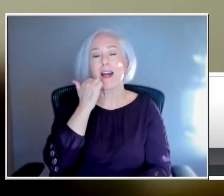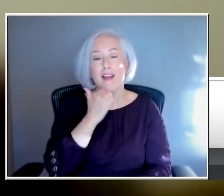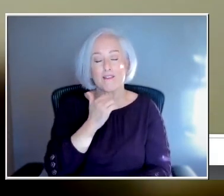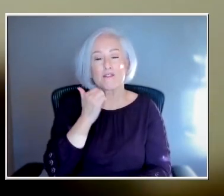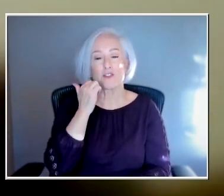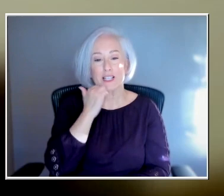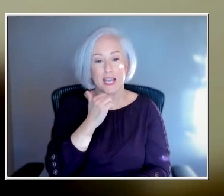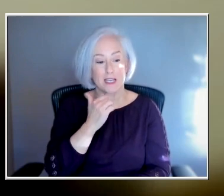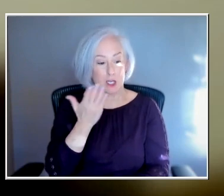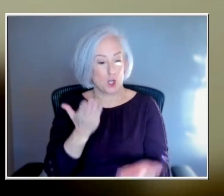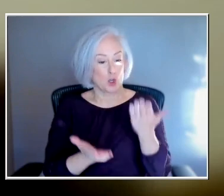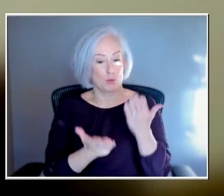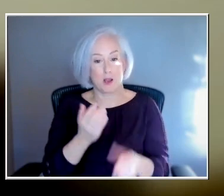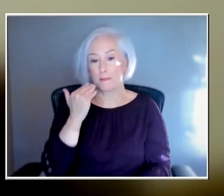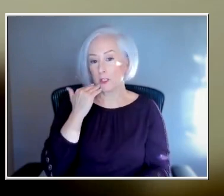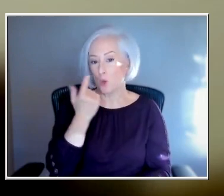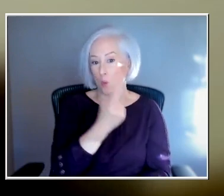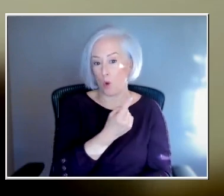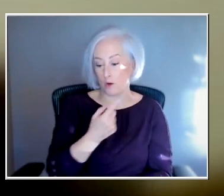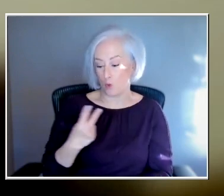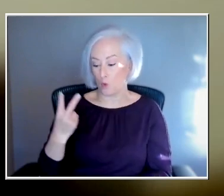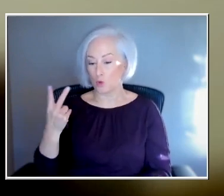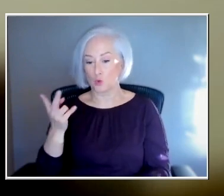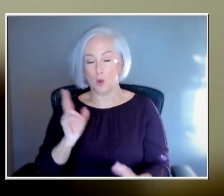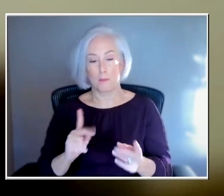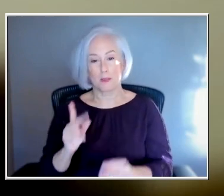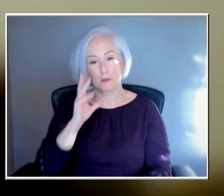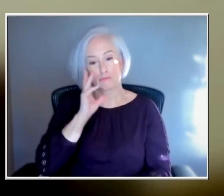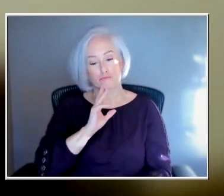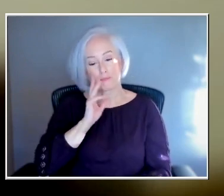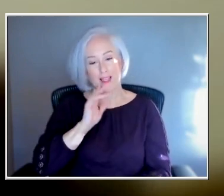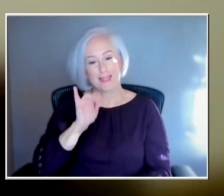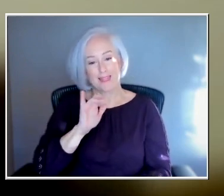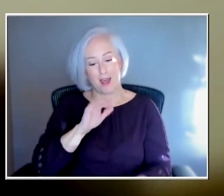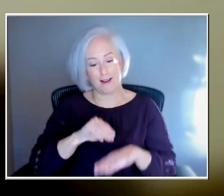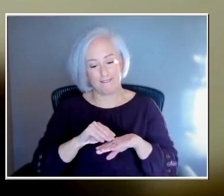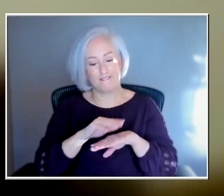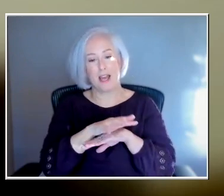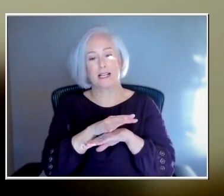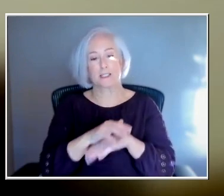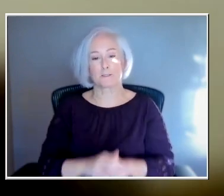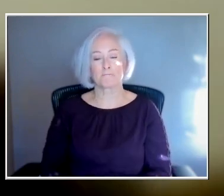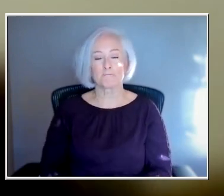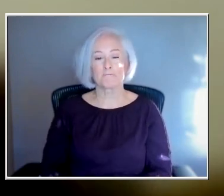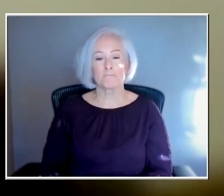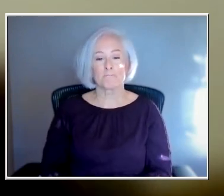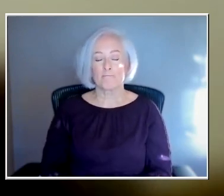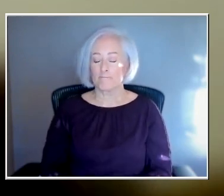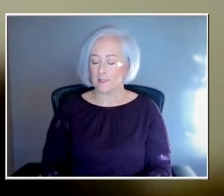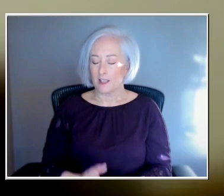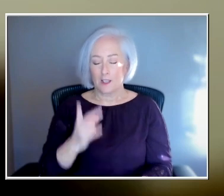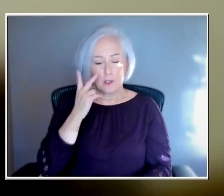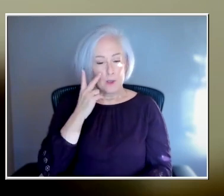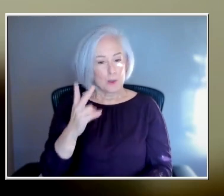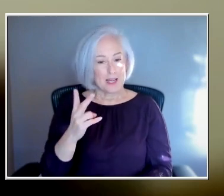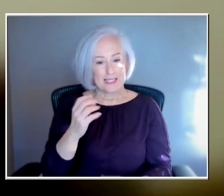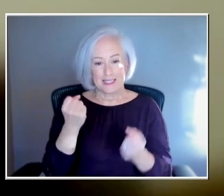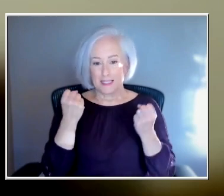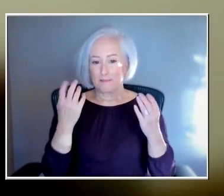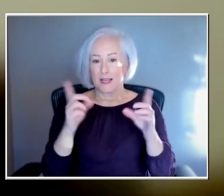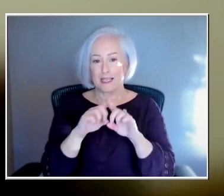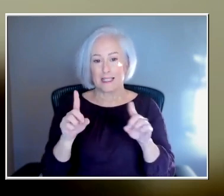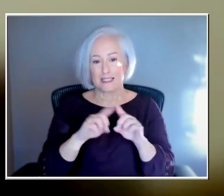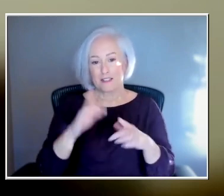or two or more people that have effects of long COVID. And just like you said, it can have many symptoms. So it can affect many